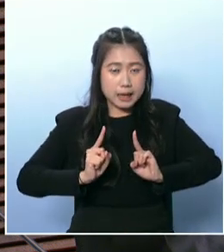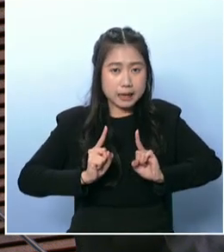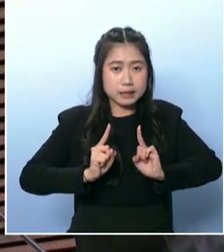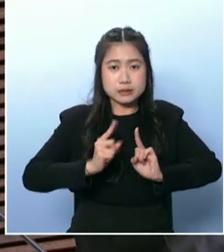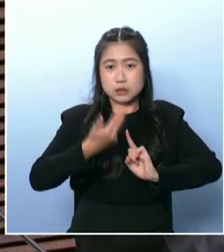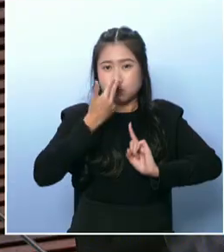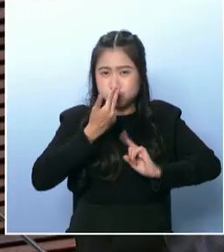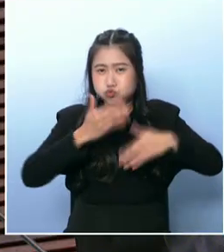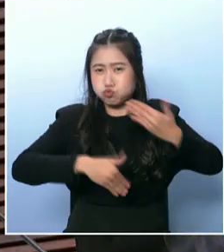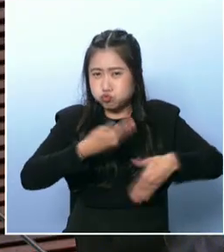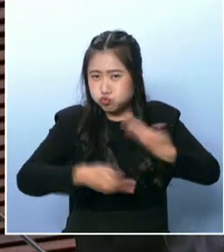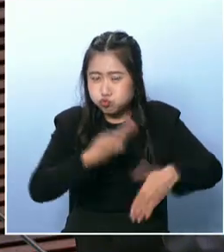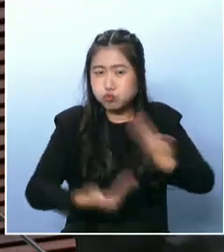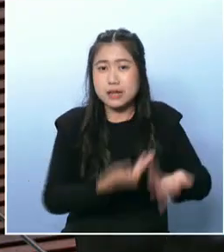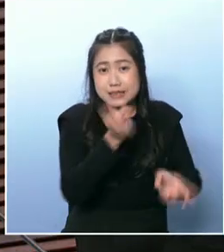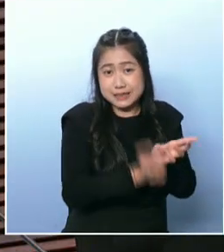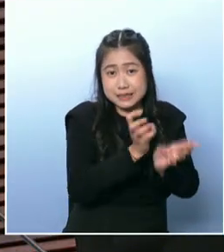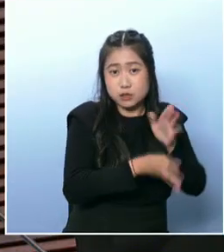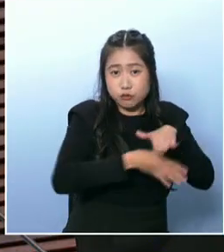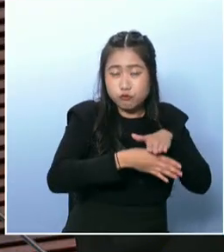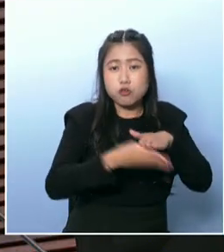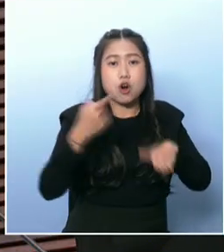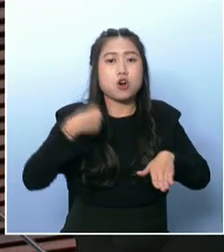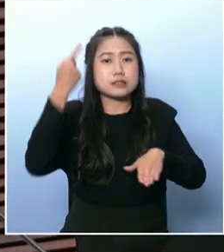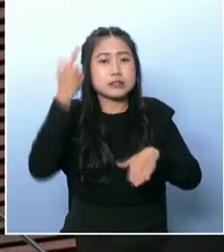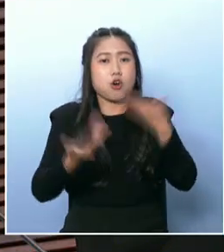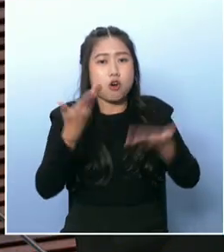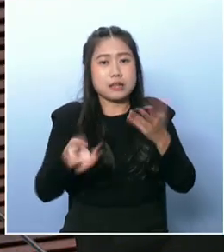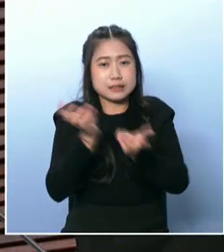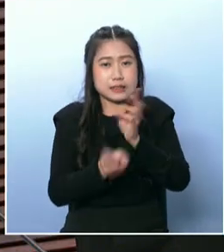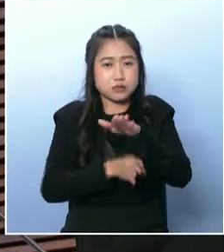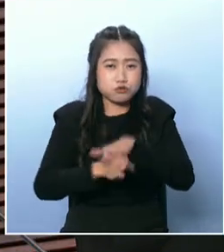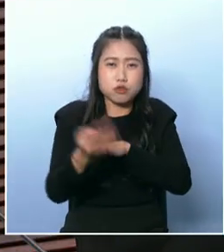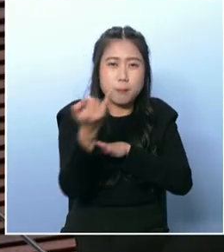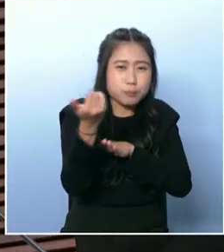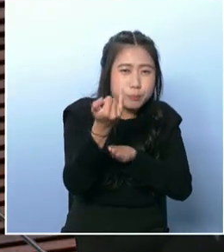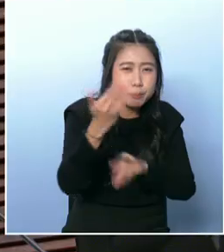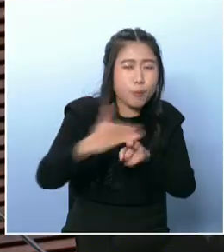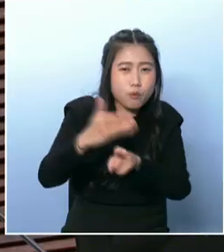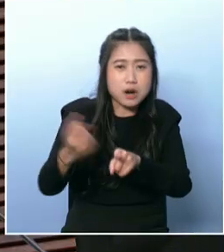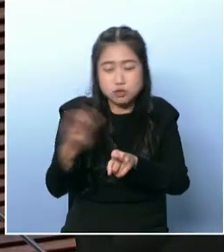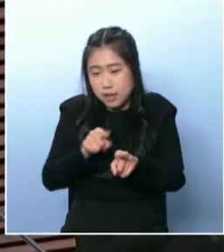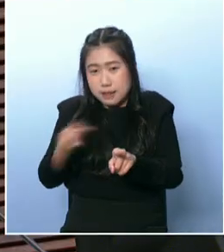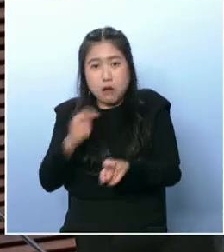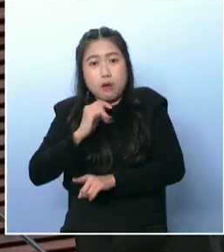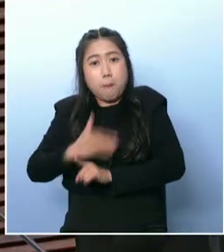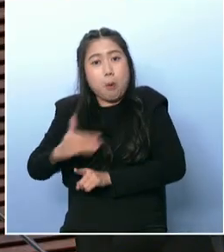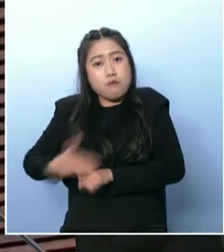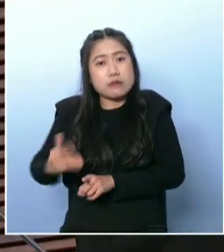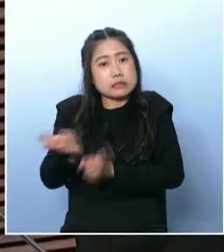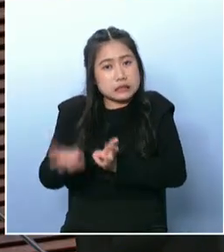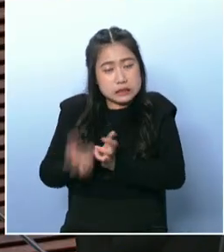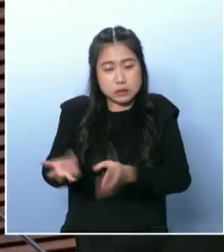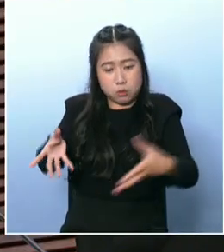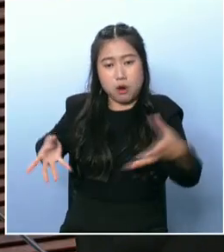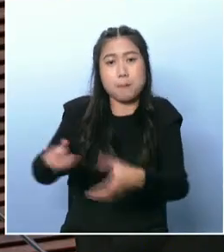the information from SWD to them. Well, there may be some databases and